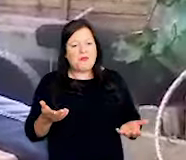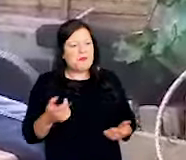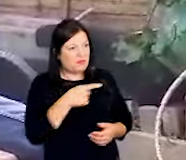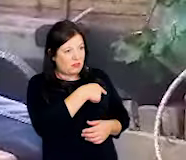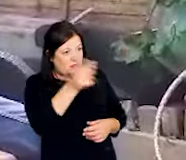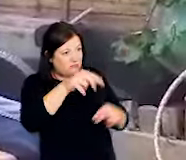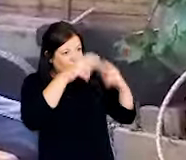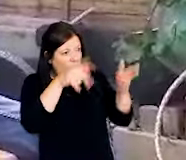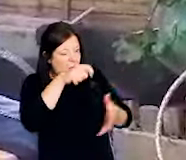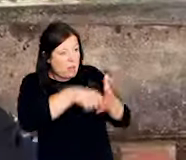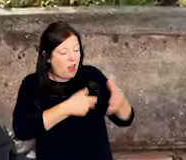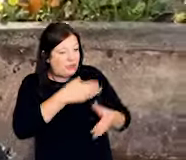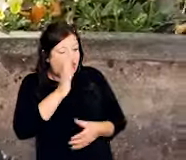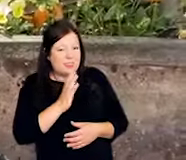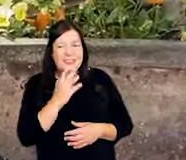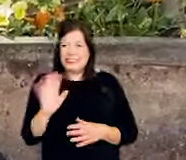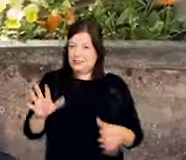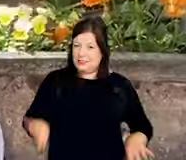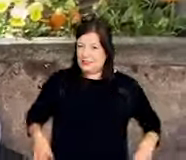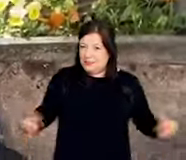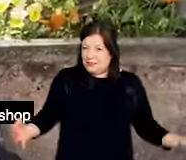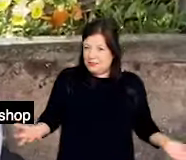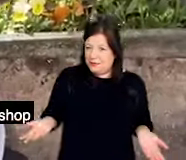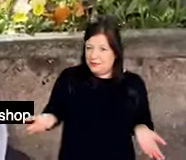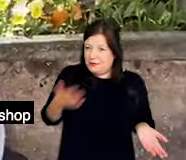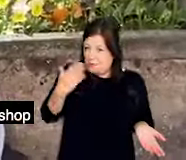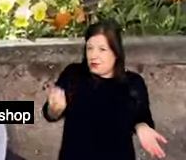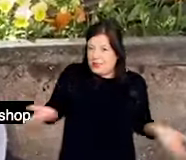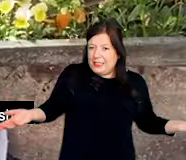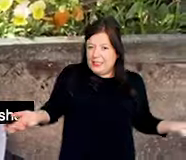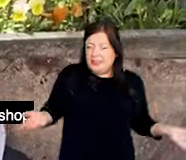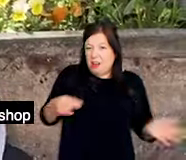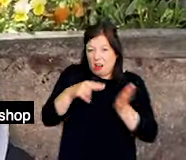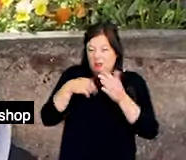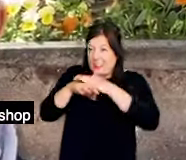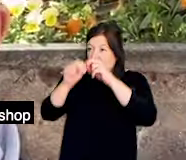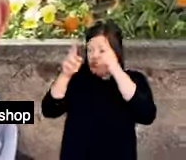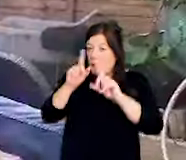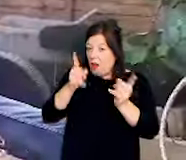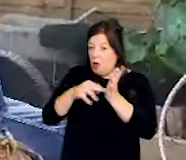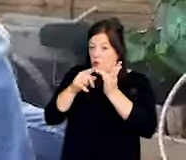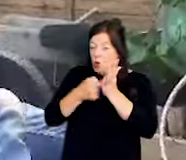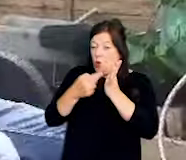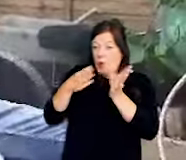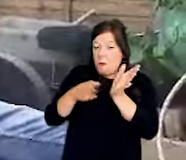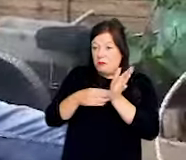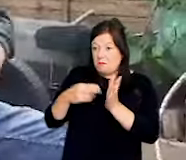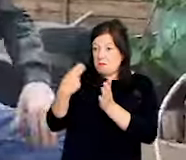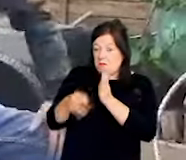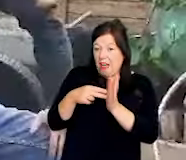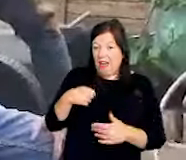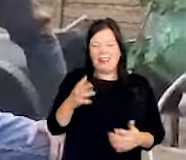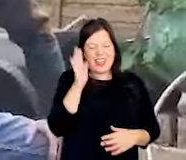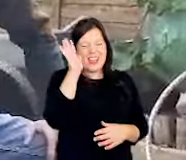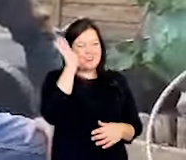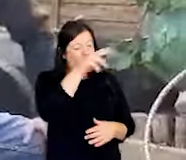wanna go down to the shop and get a couple of bevvies? I'm skint, innit? And anyway, No one's banned me from the shop. Don't worry about it. I'll sort that